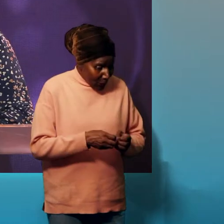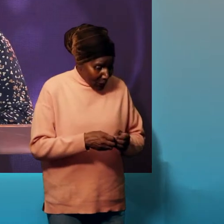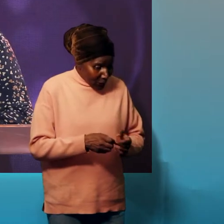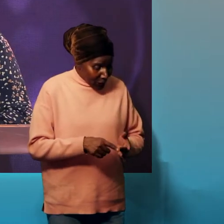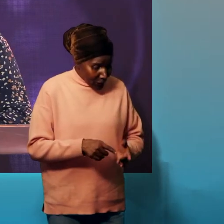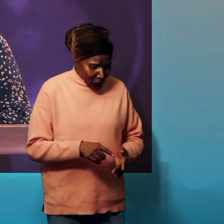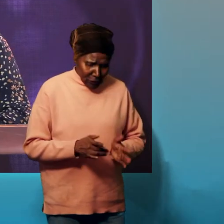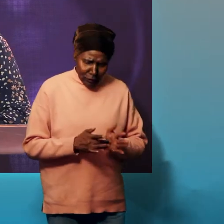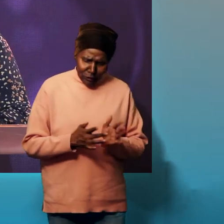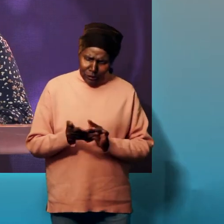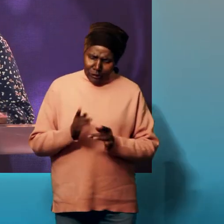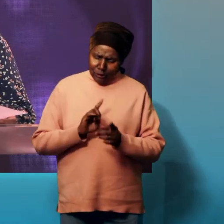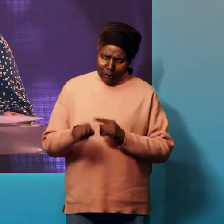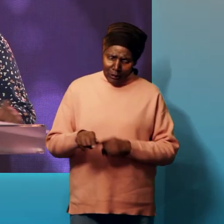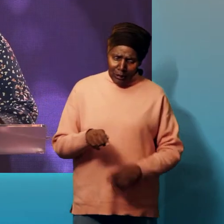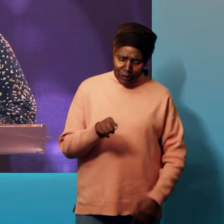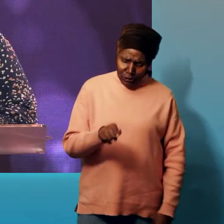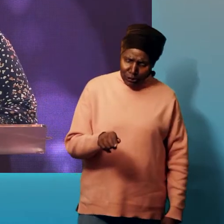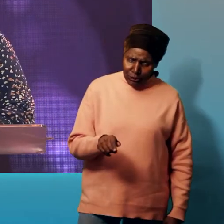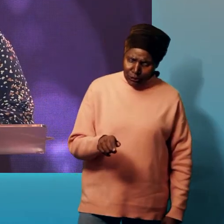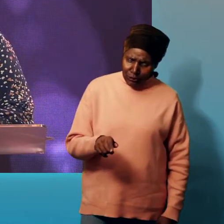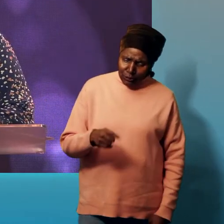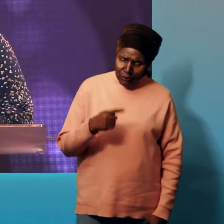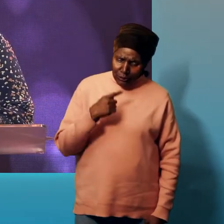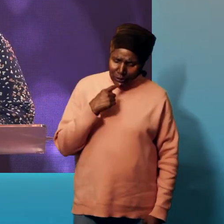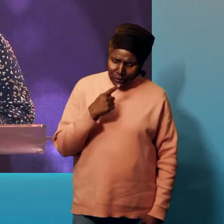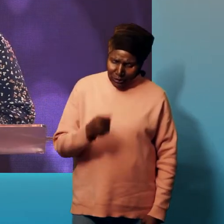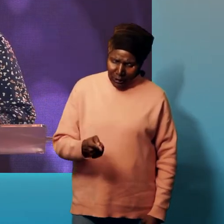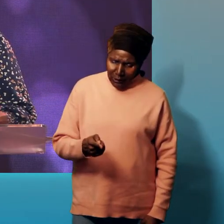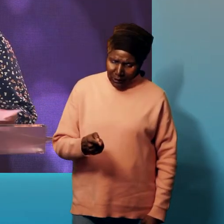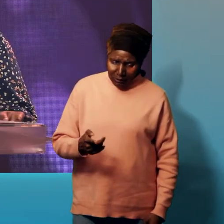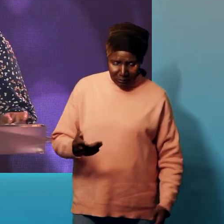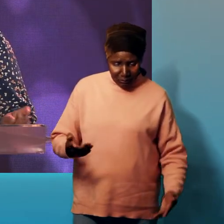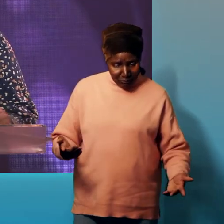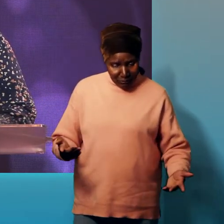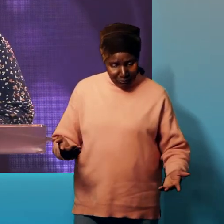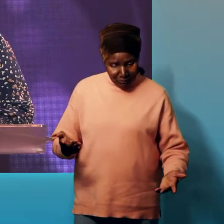Jesus said, "You have said so."